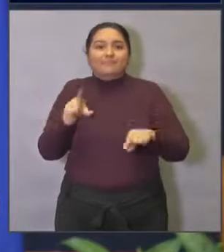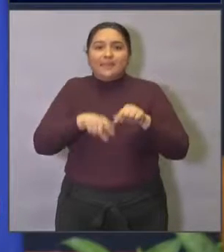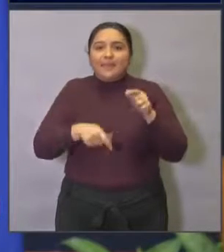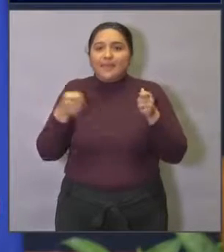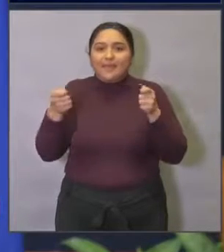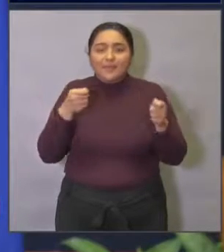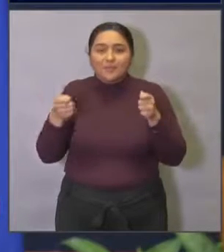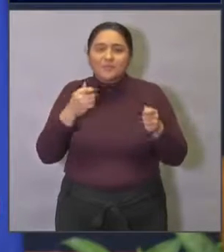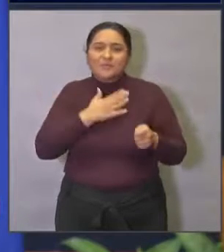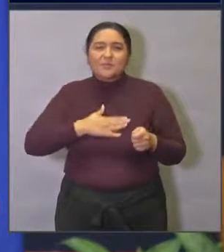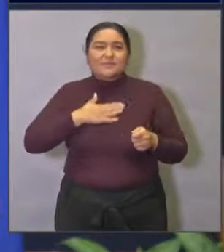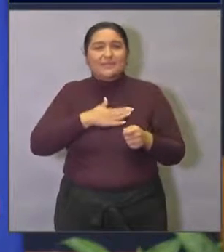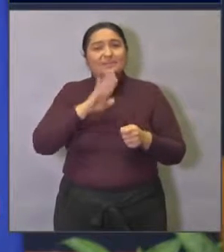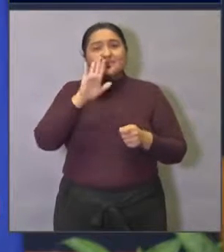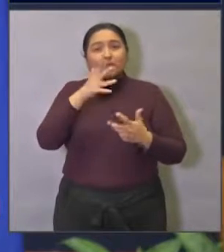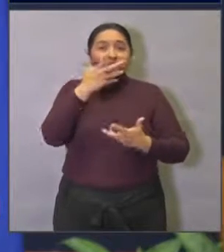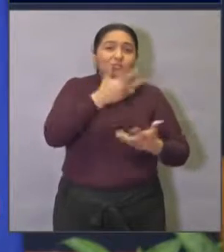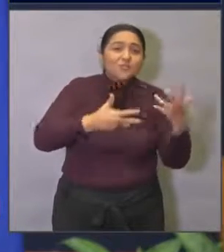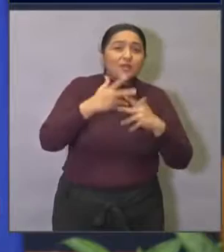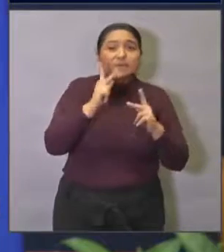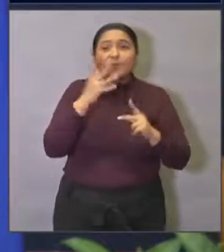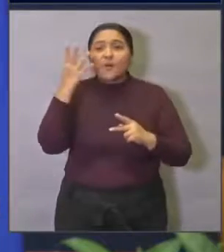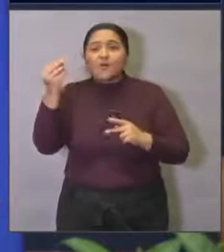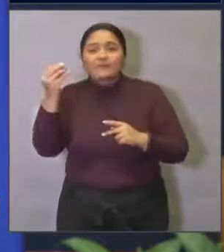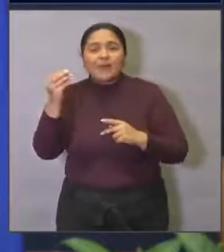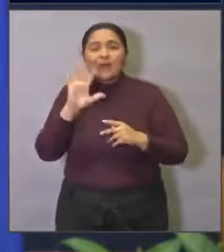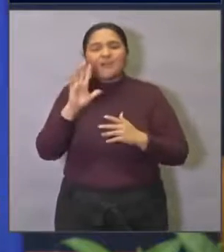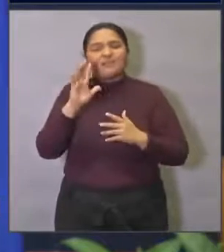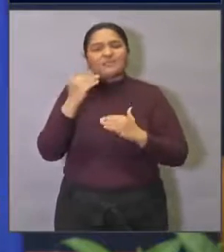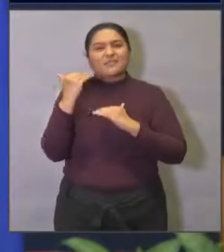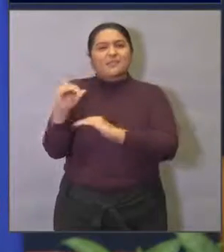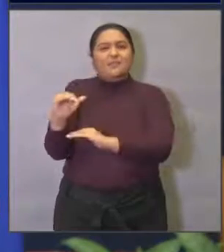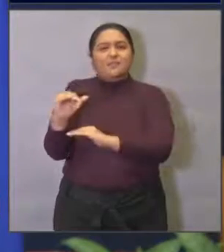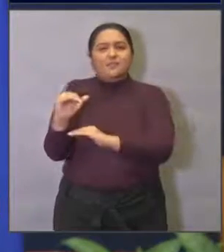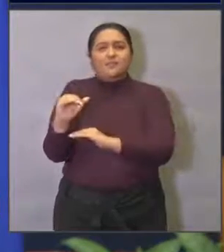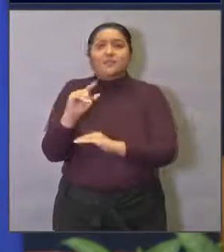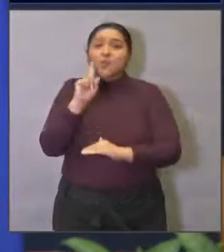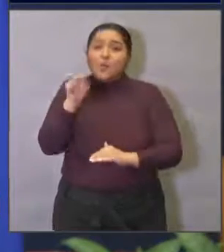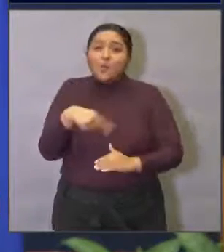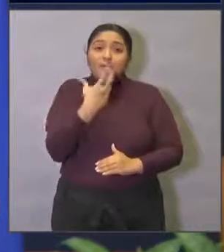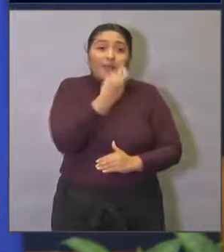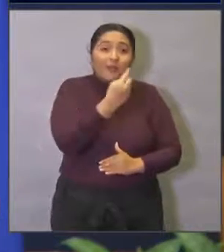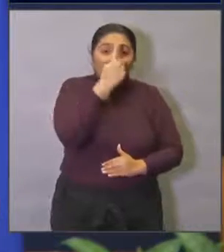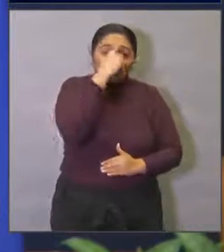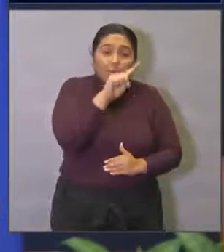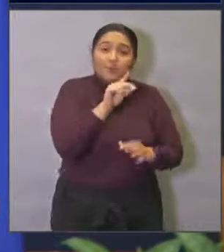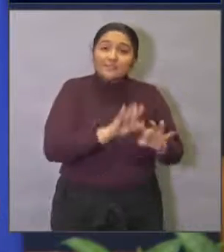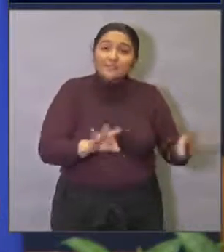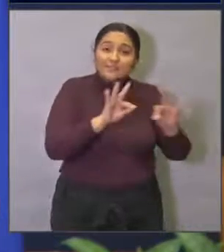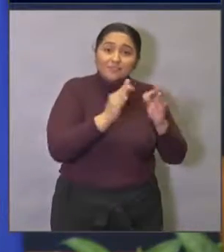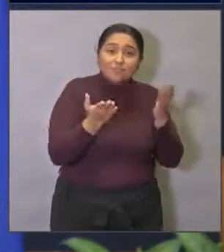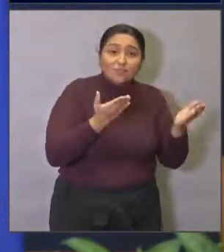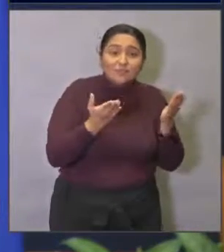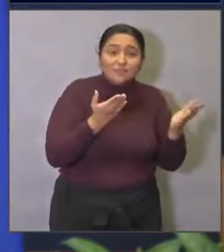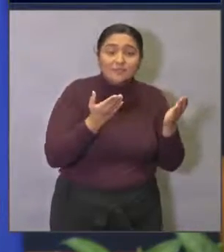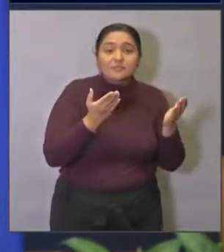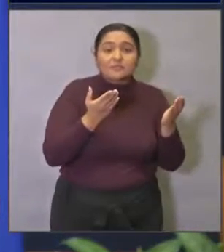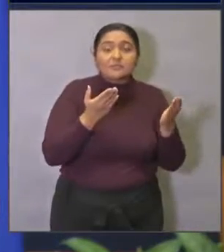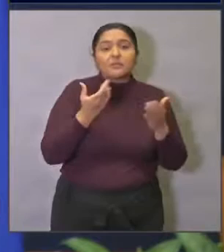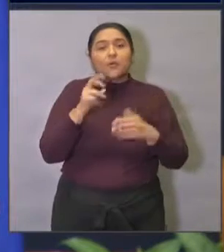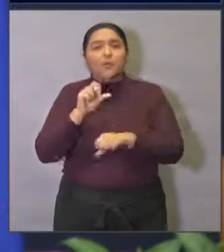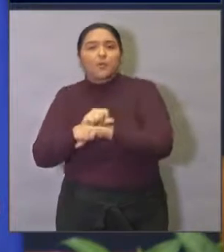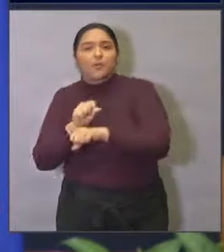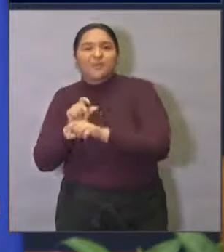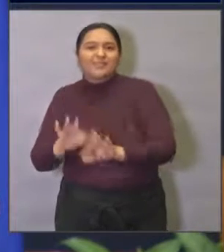those outside of your household to just that core set of providing an essential service or using an essential service. And